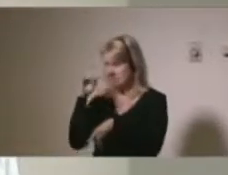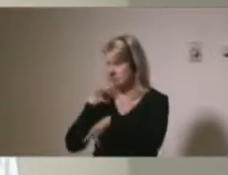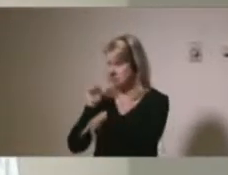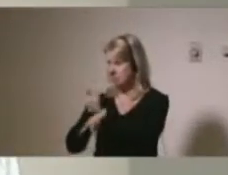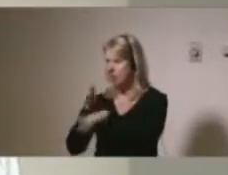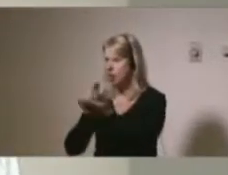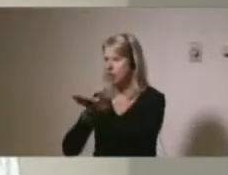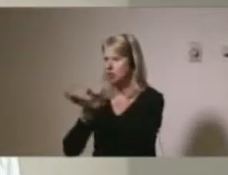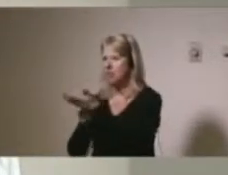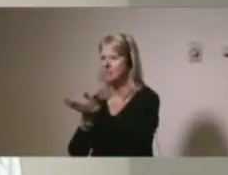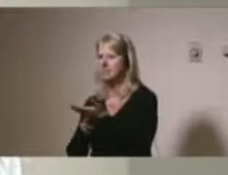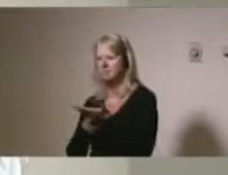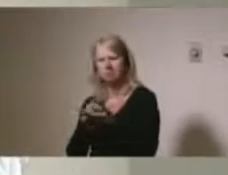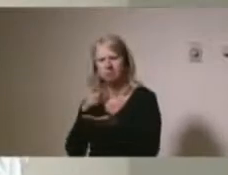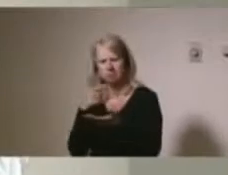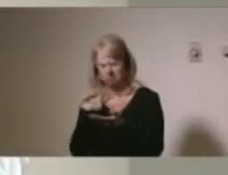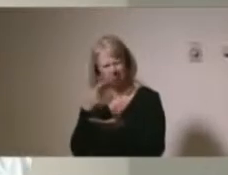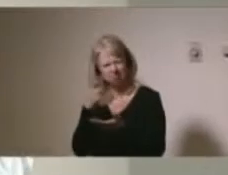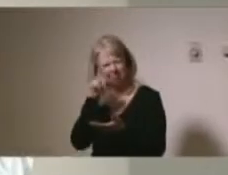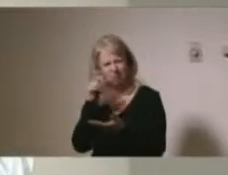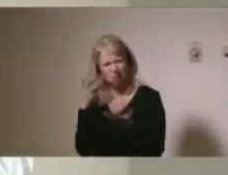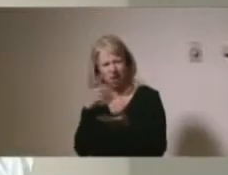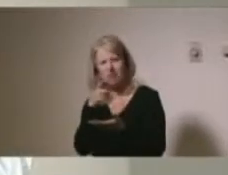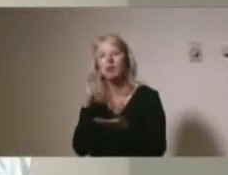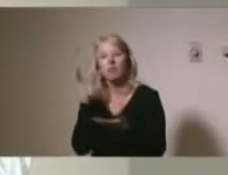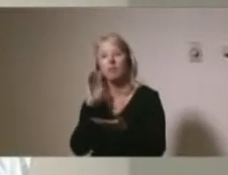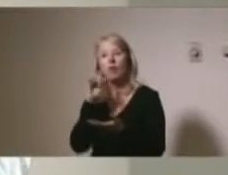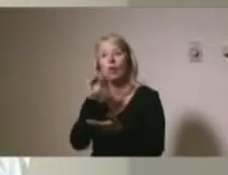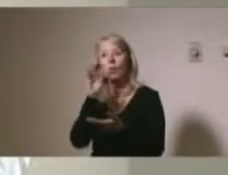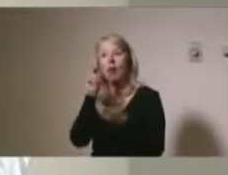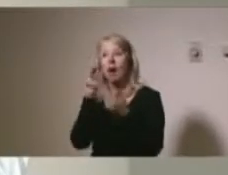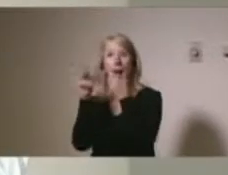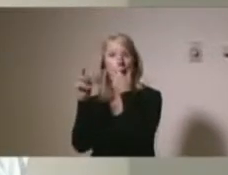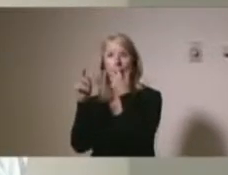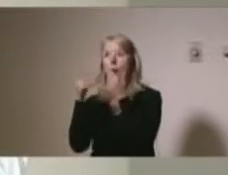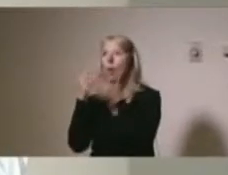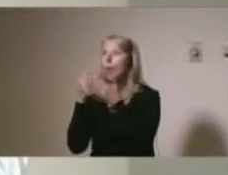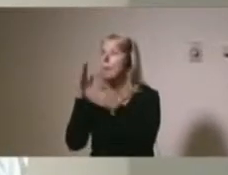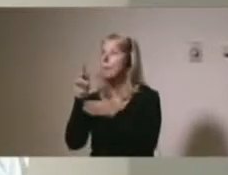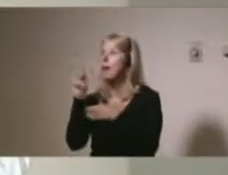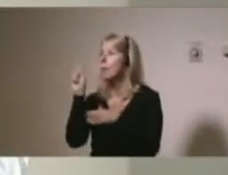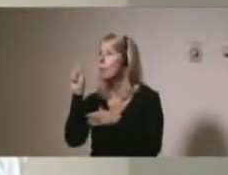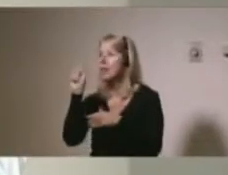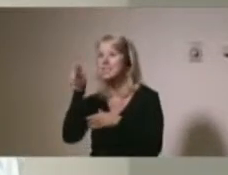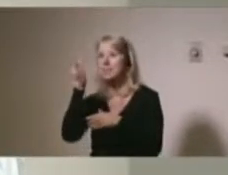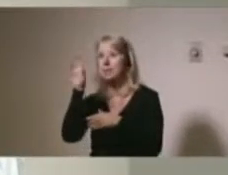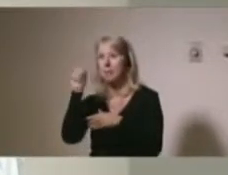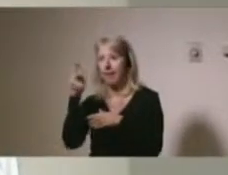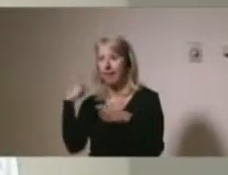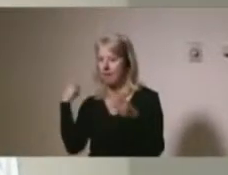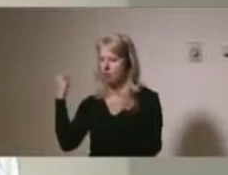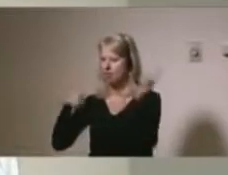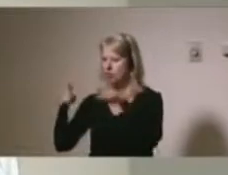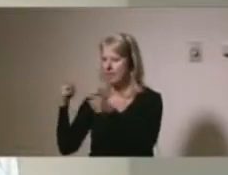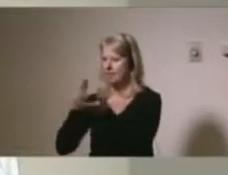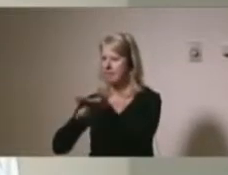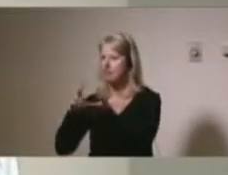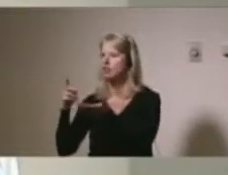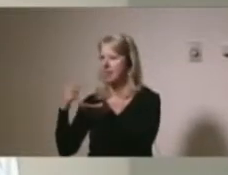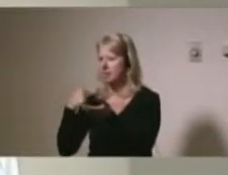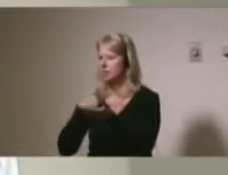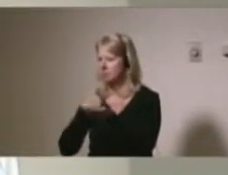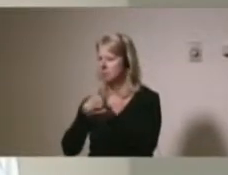do you mean you set up the contracts? She goes, well, inside the Yukon, the closest bank was the TD Bank, so we made the agreement with them. We would